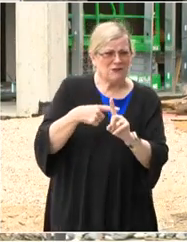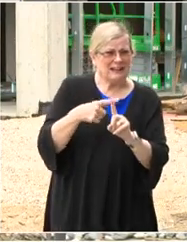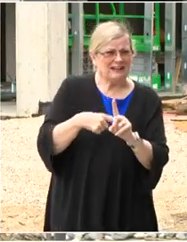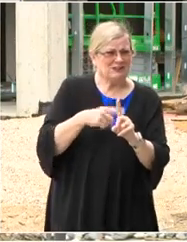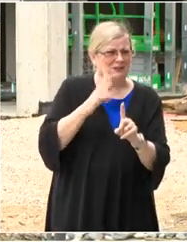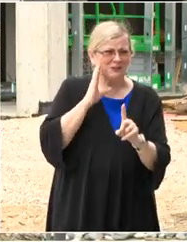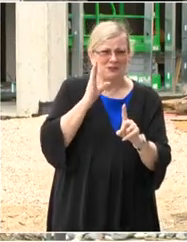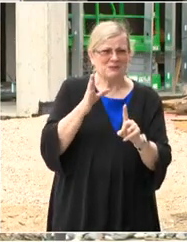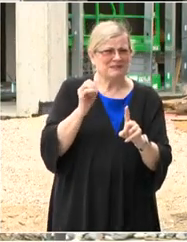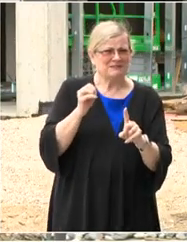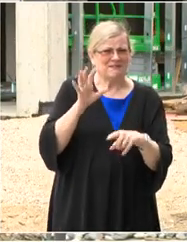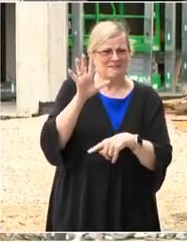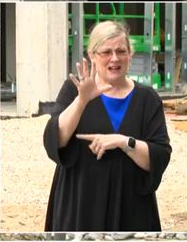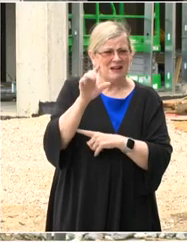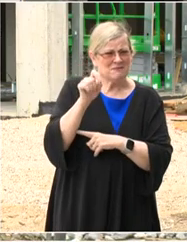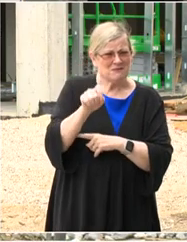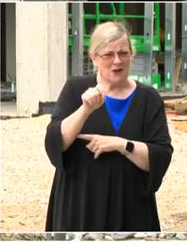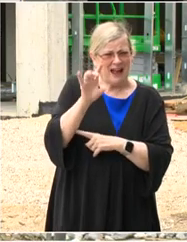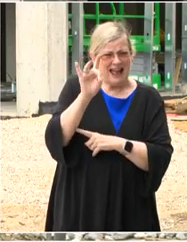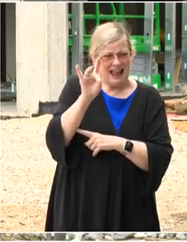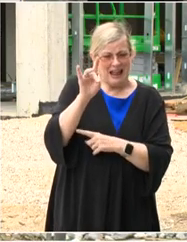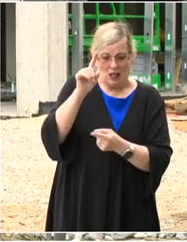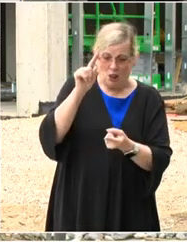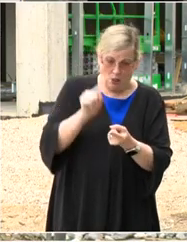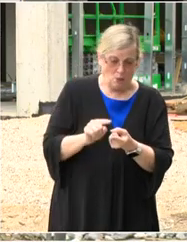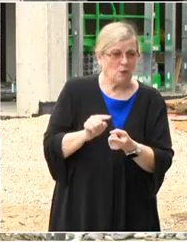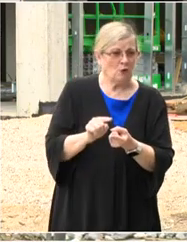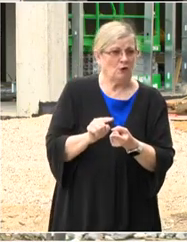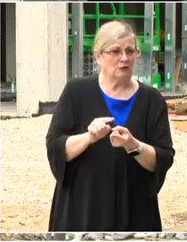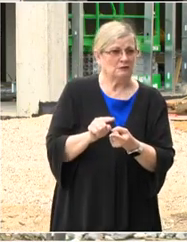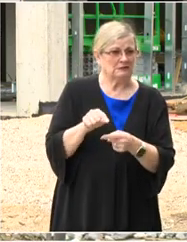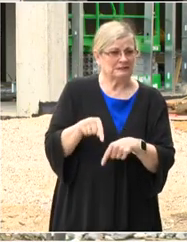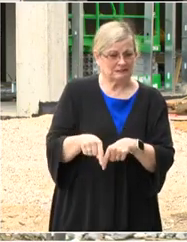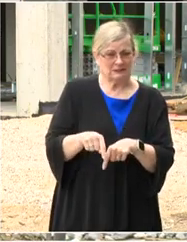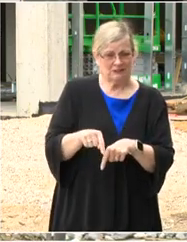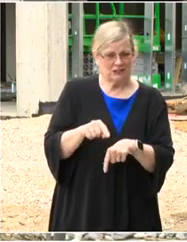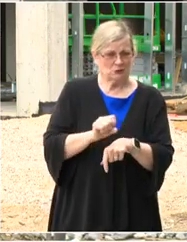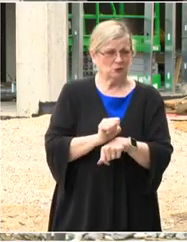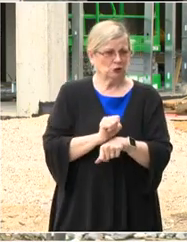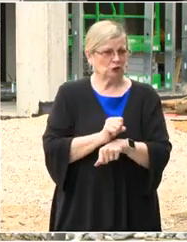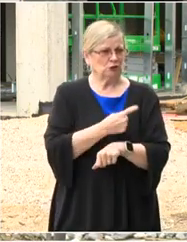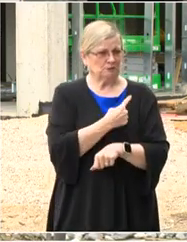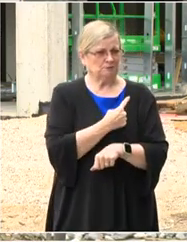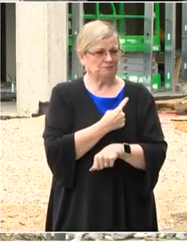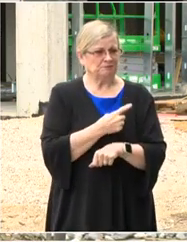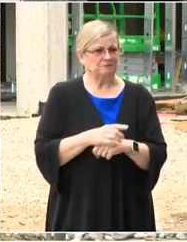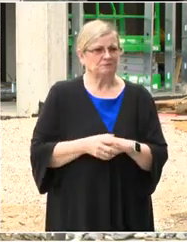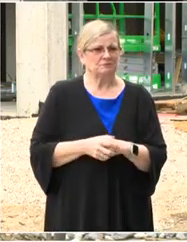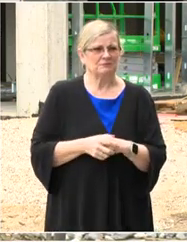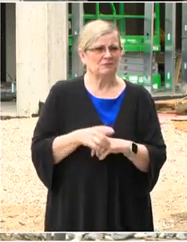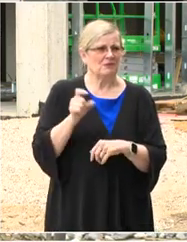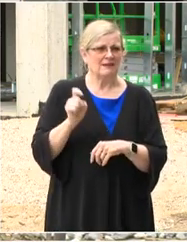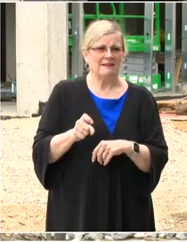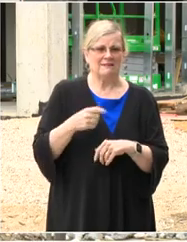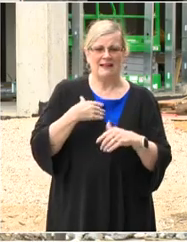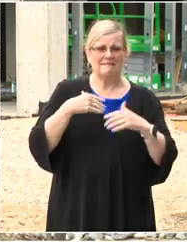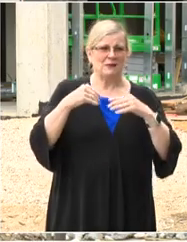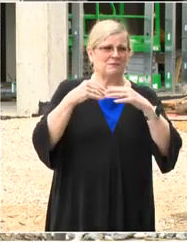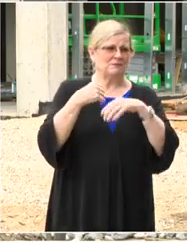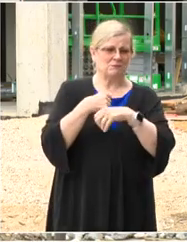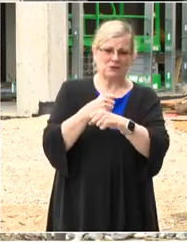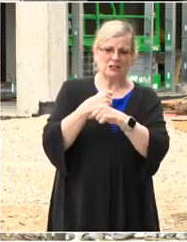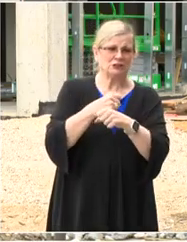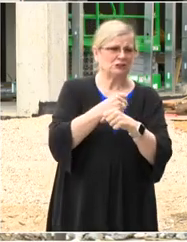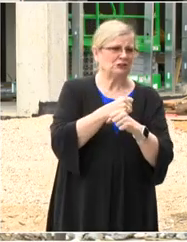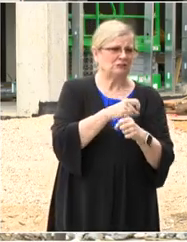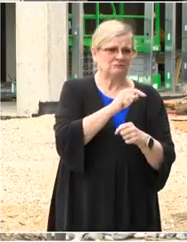5.5% lower because of this work. So when we think about all of the housing production that we have to do, it's not just for the people who